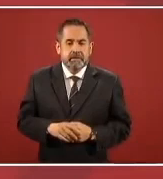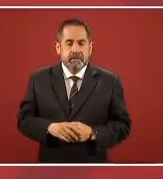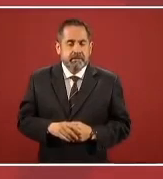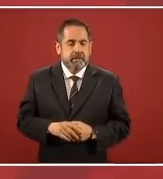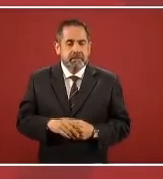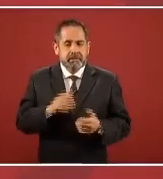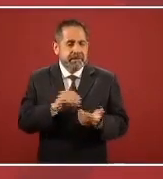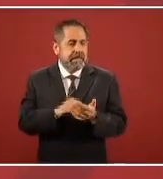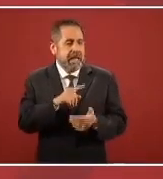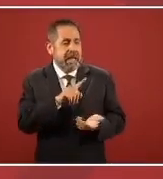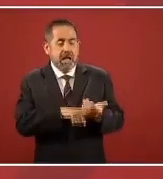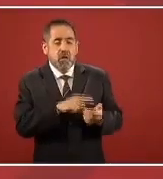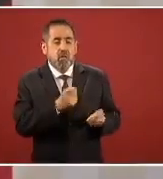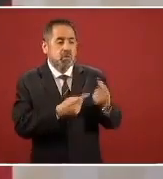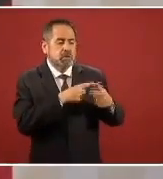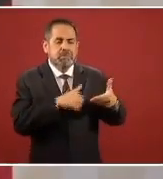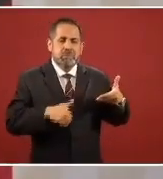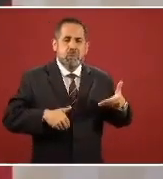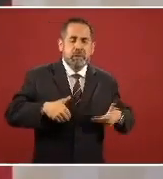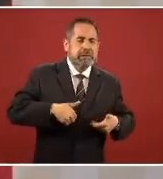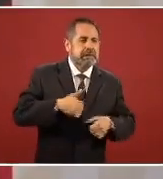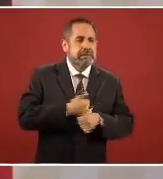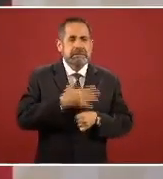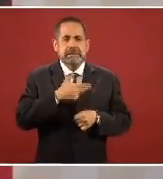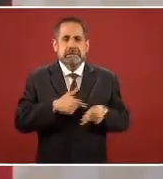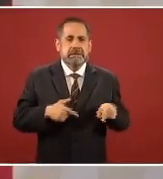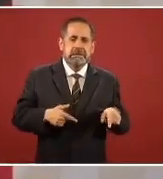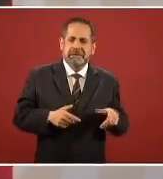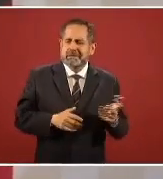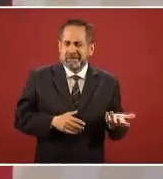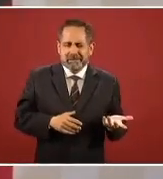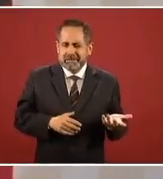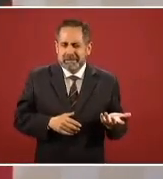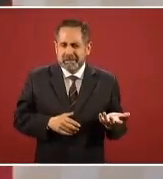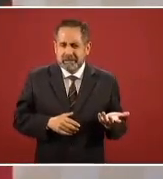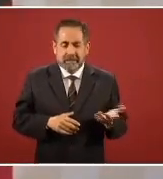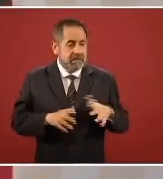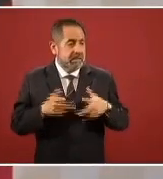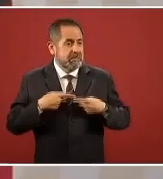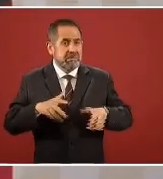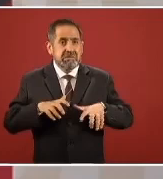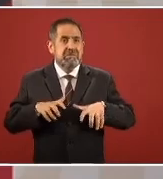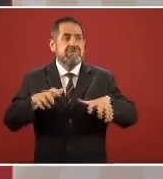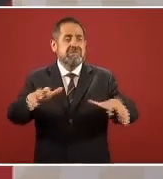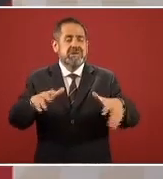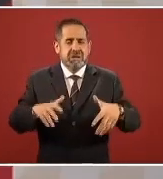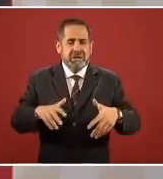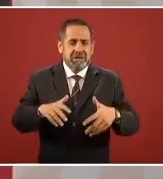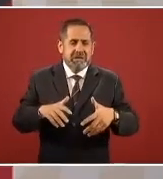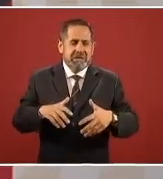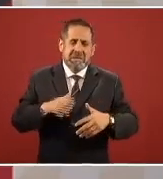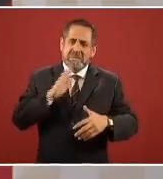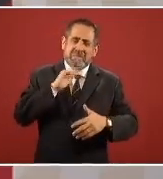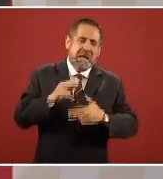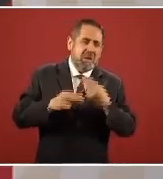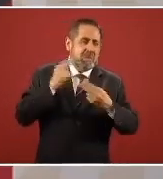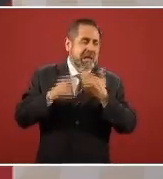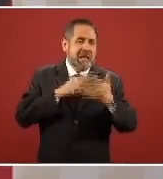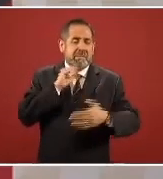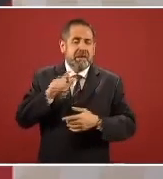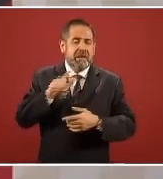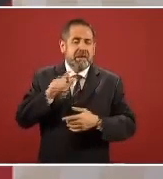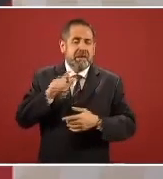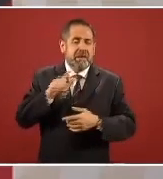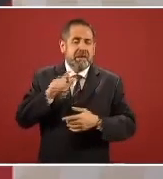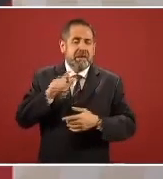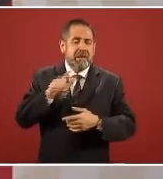hay una molestia, because someone is bothered. No es que haya malestar social. It's not that there is la